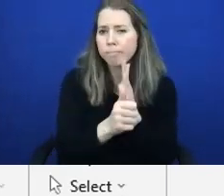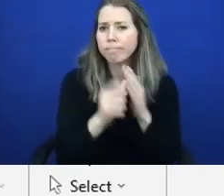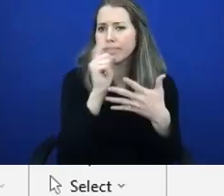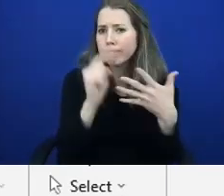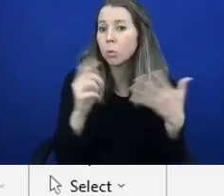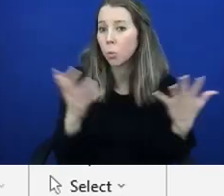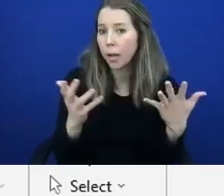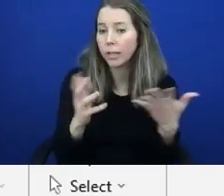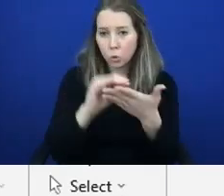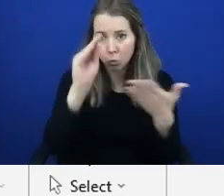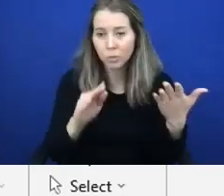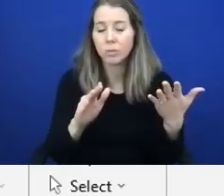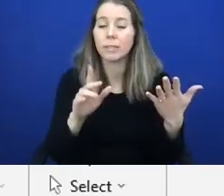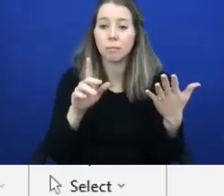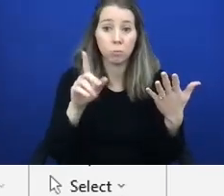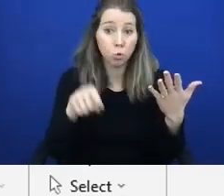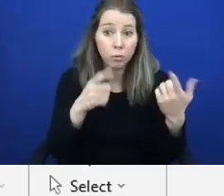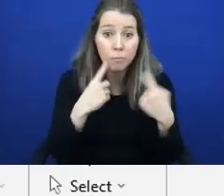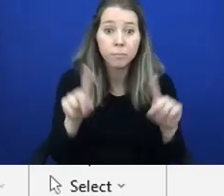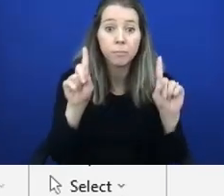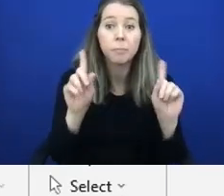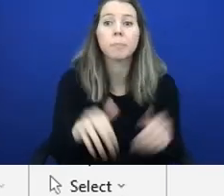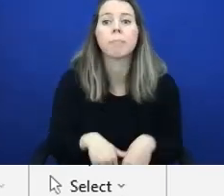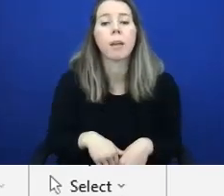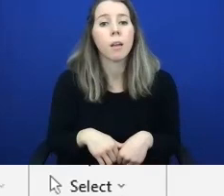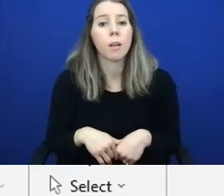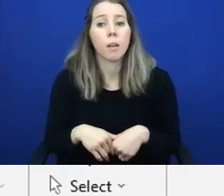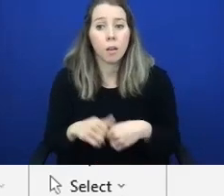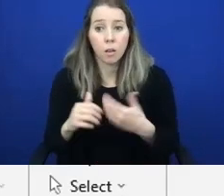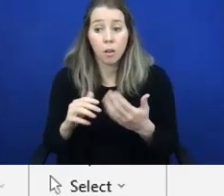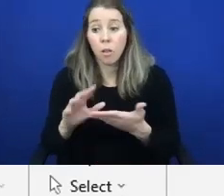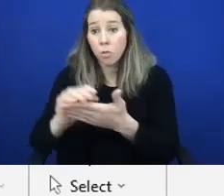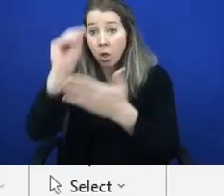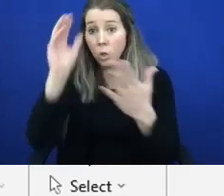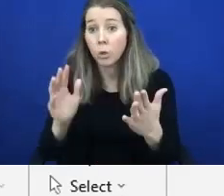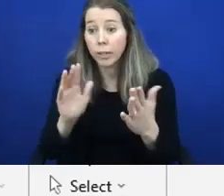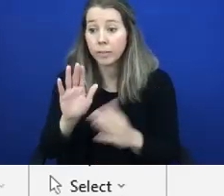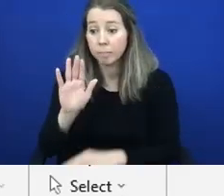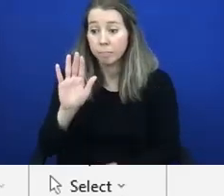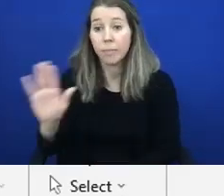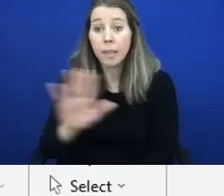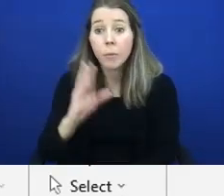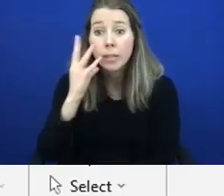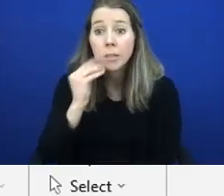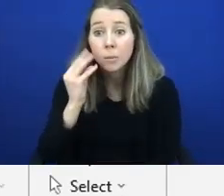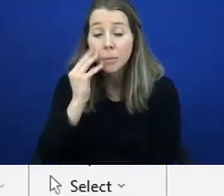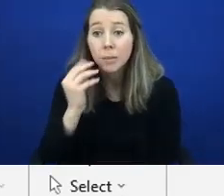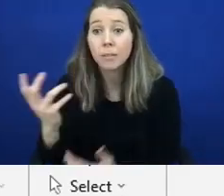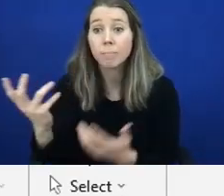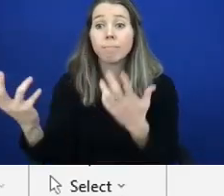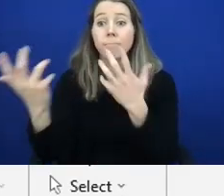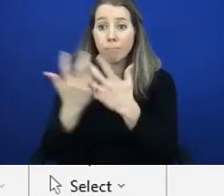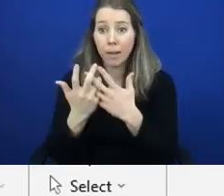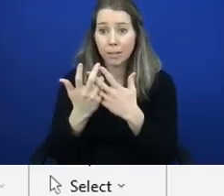that students are to achieve? How do we align the learning experience with the outcomes that